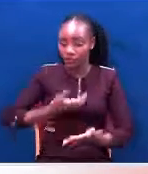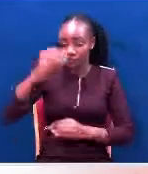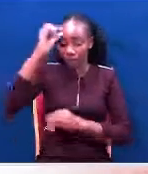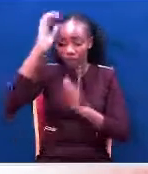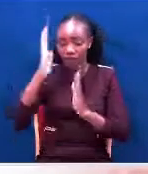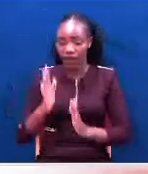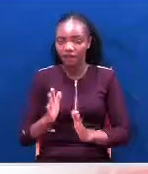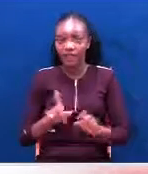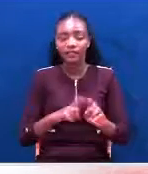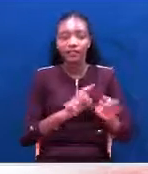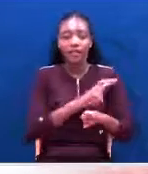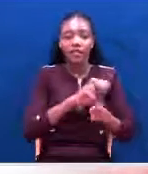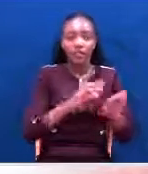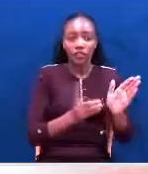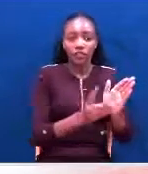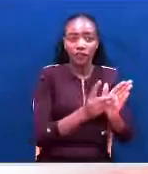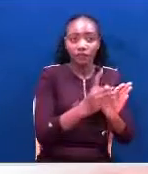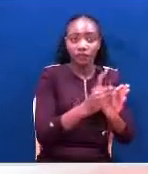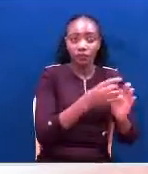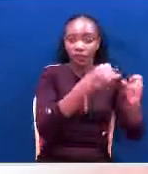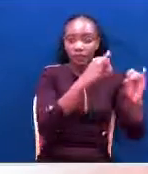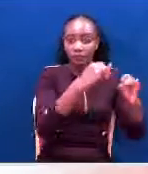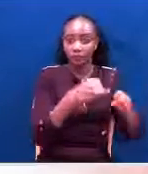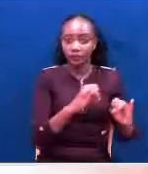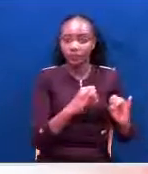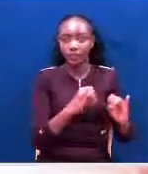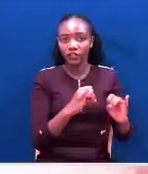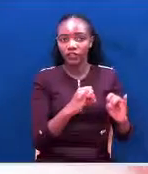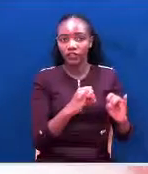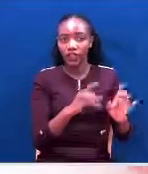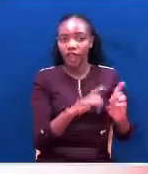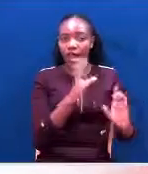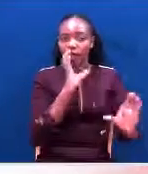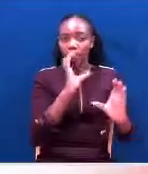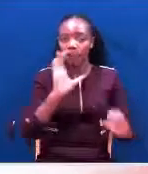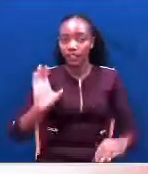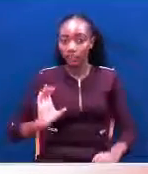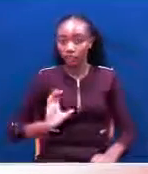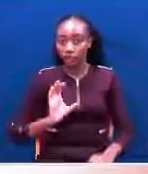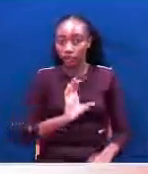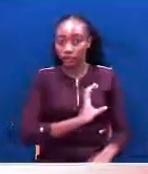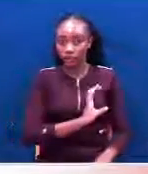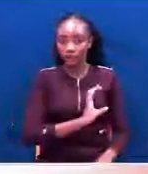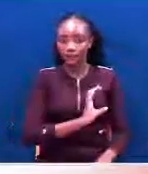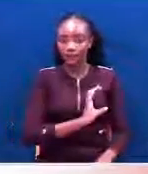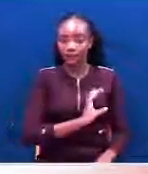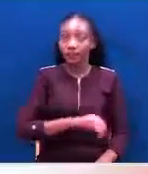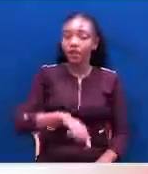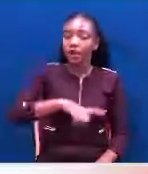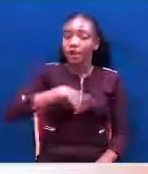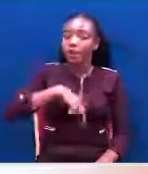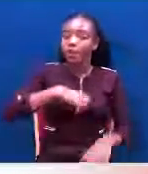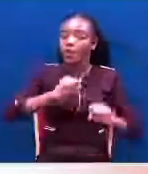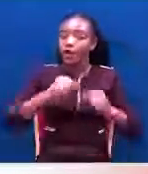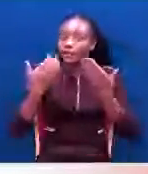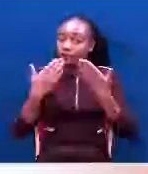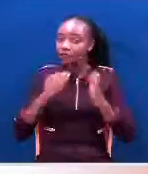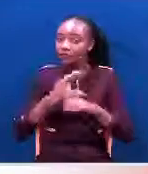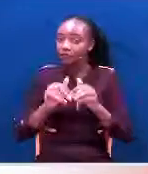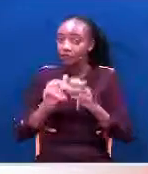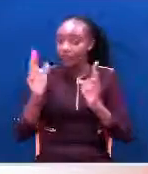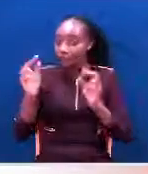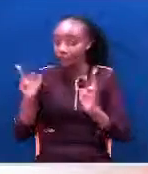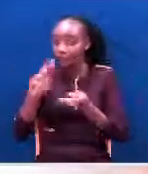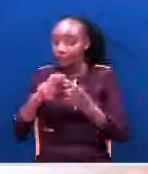Governors and the National Development Implementation and Communication Committee. We have agreed on issues related to